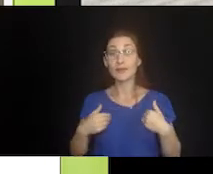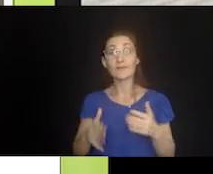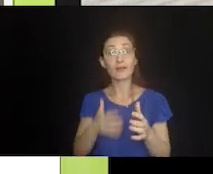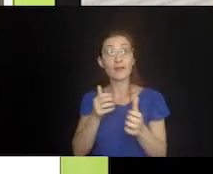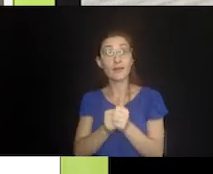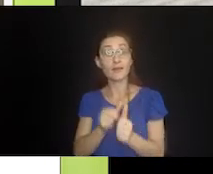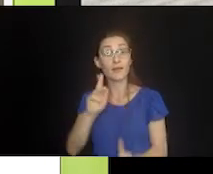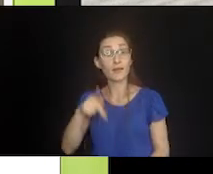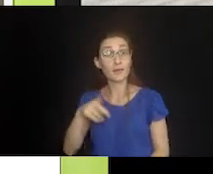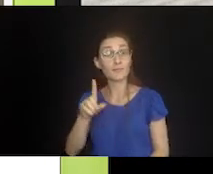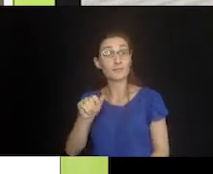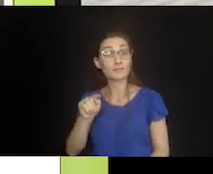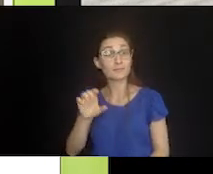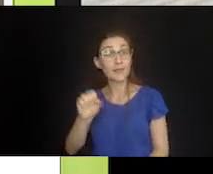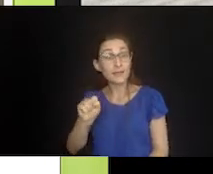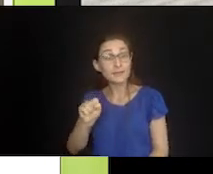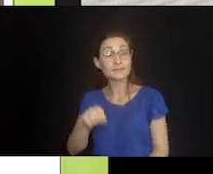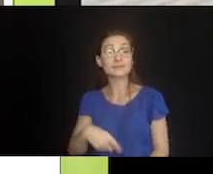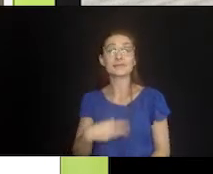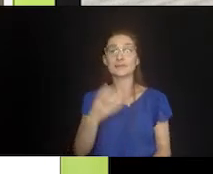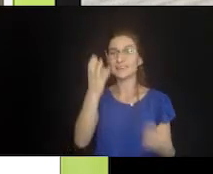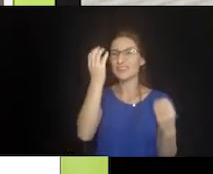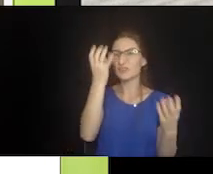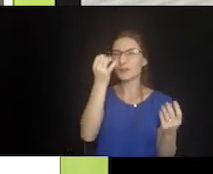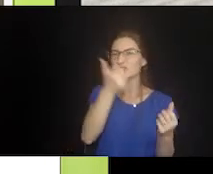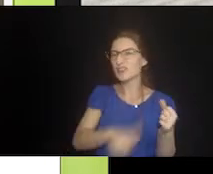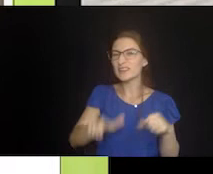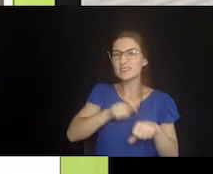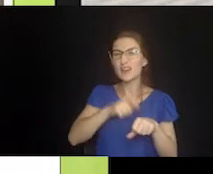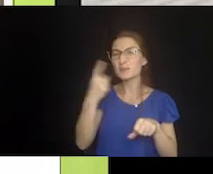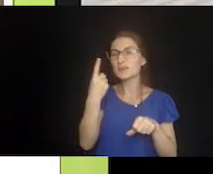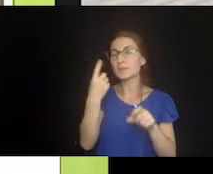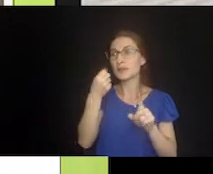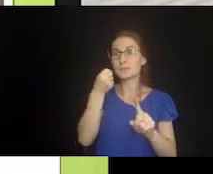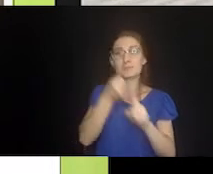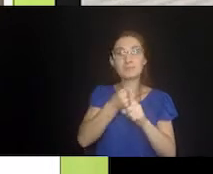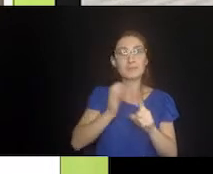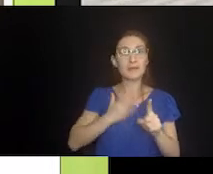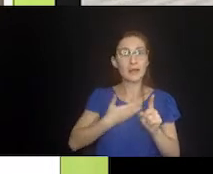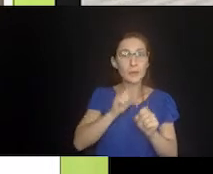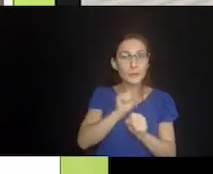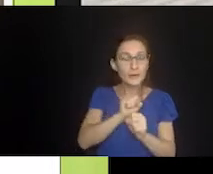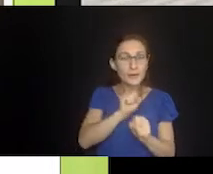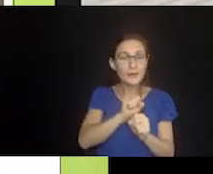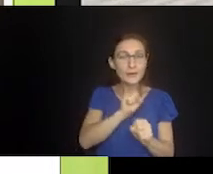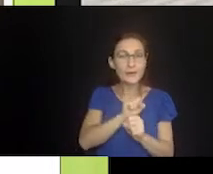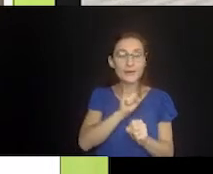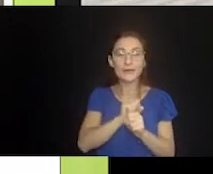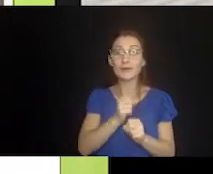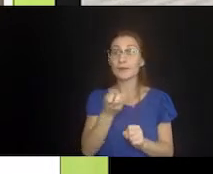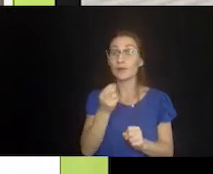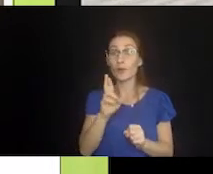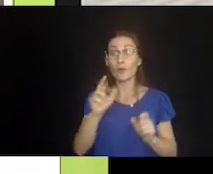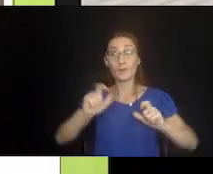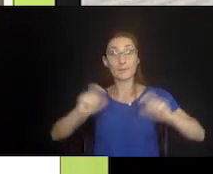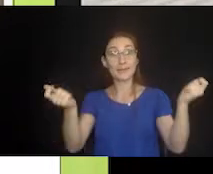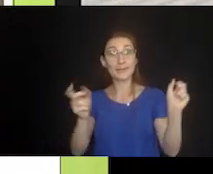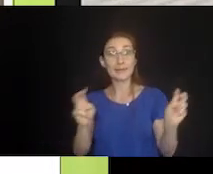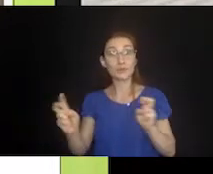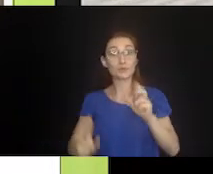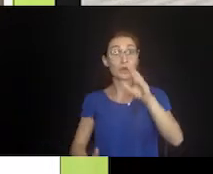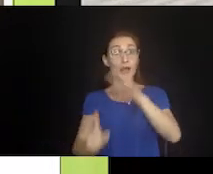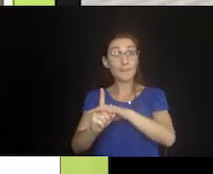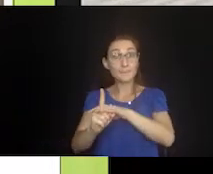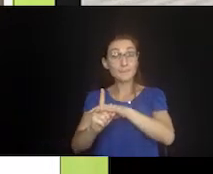legislative session. We have updates. We have information anytime that something comes up that we're working